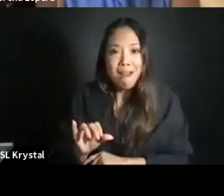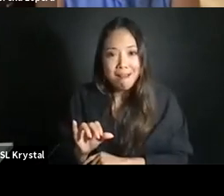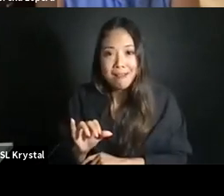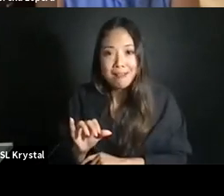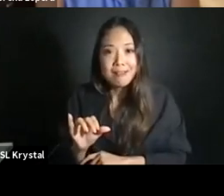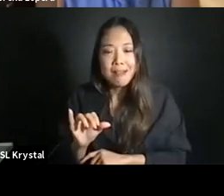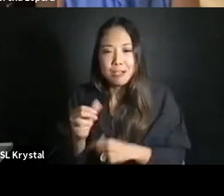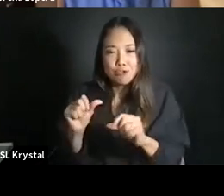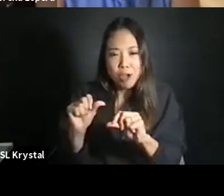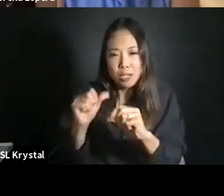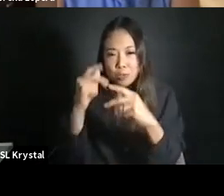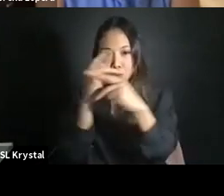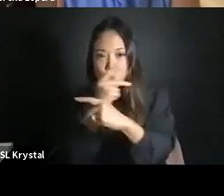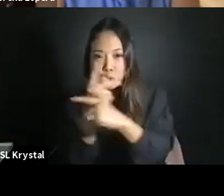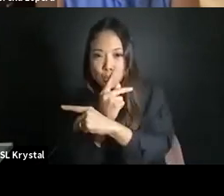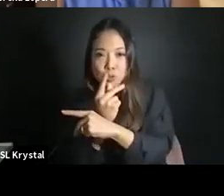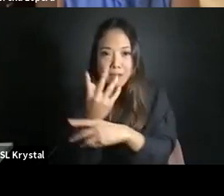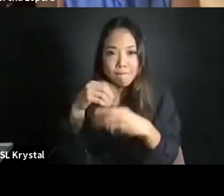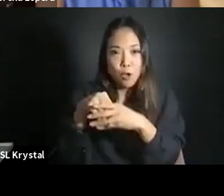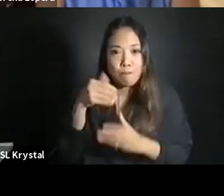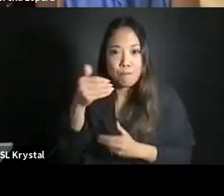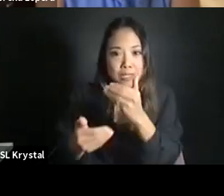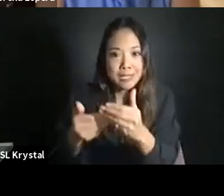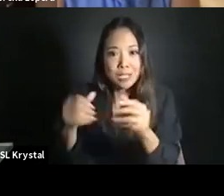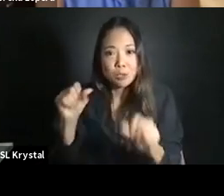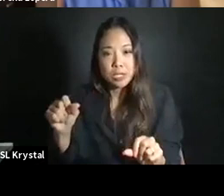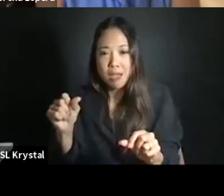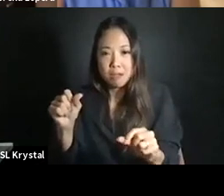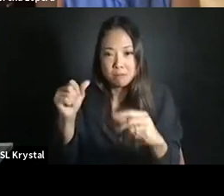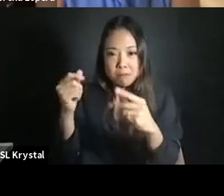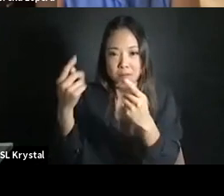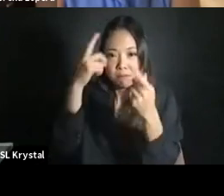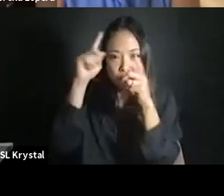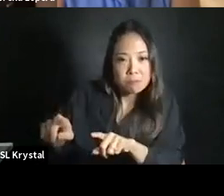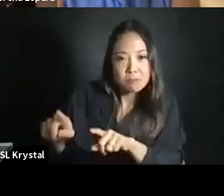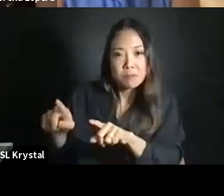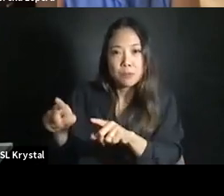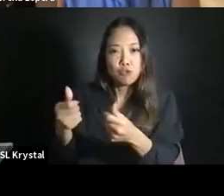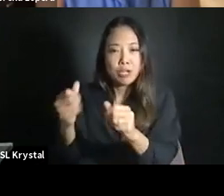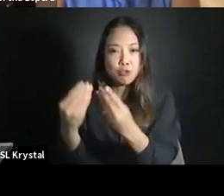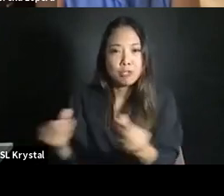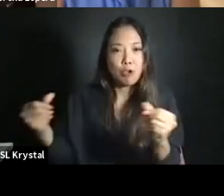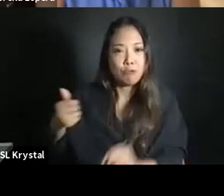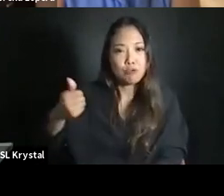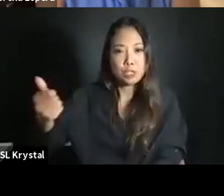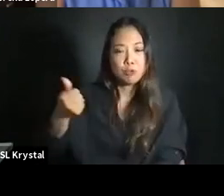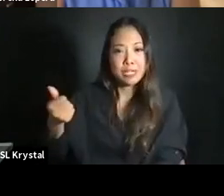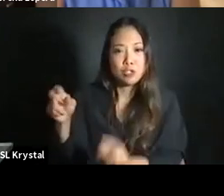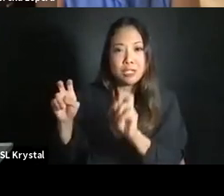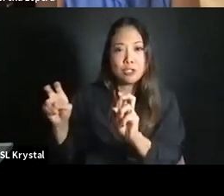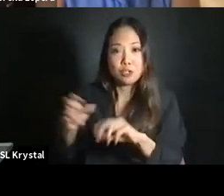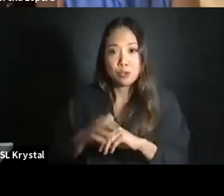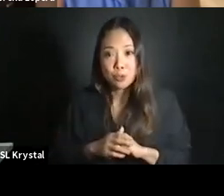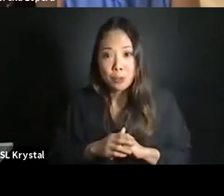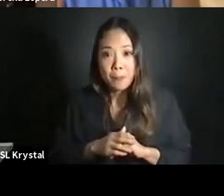process where we can figure and for resolving transportation without my solution which would be